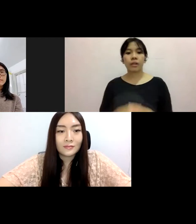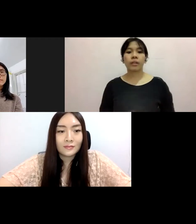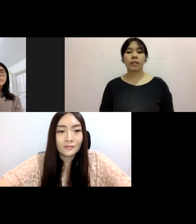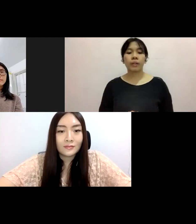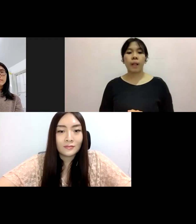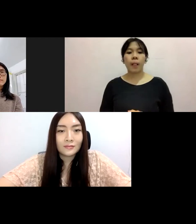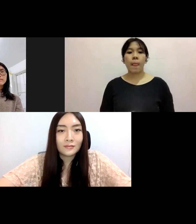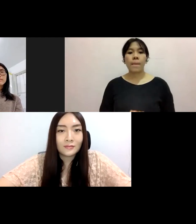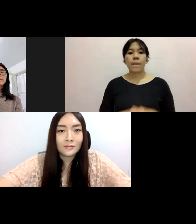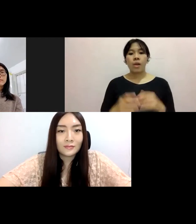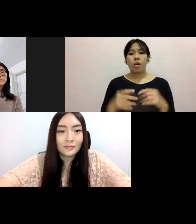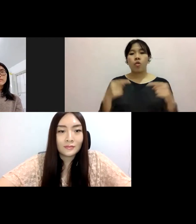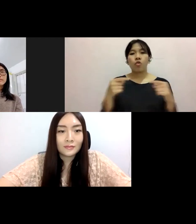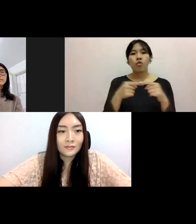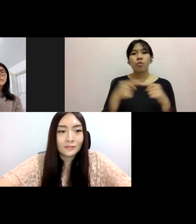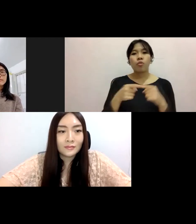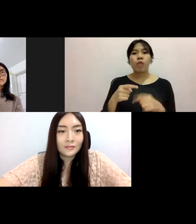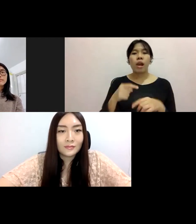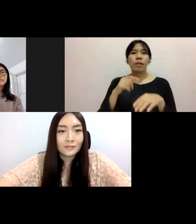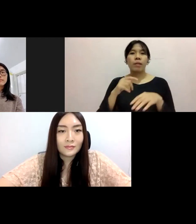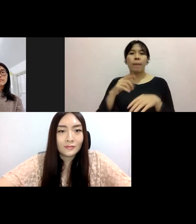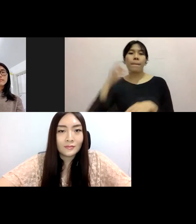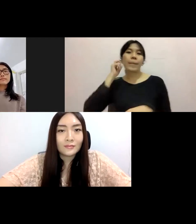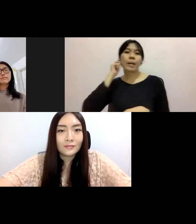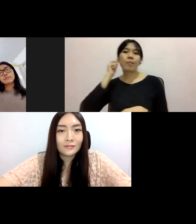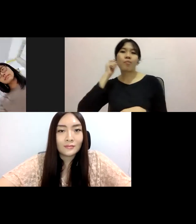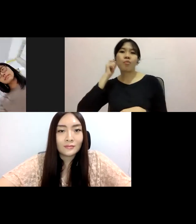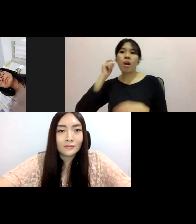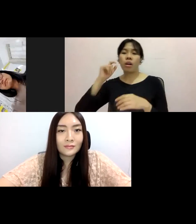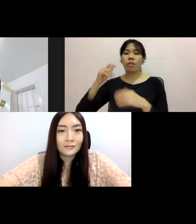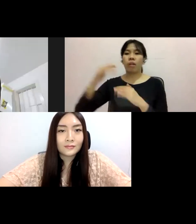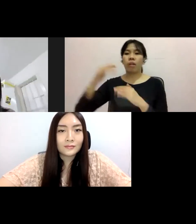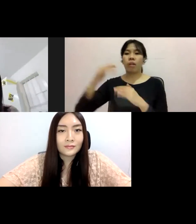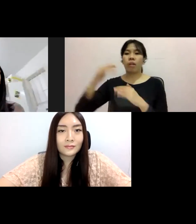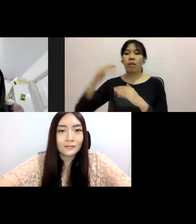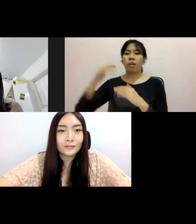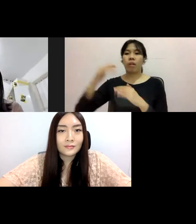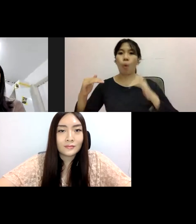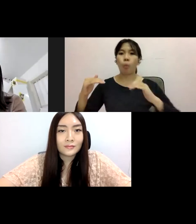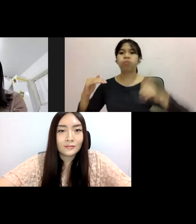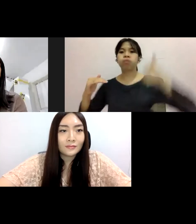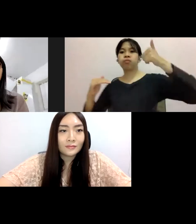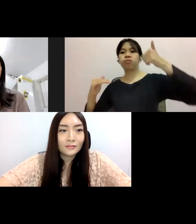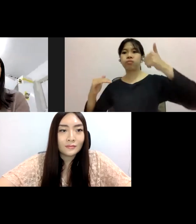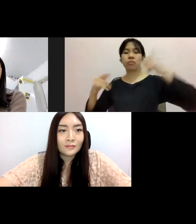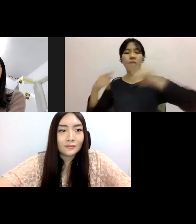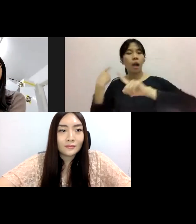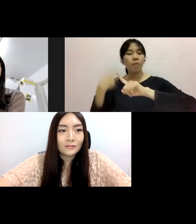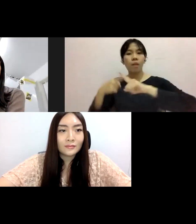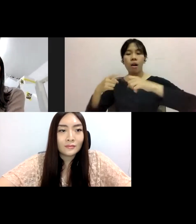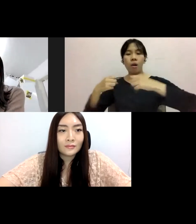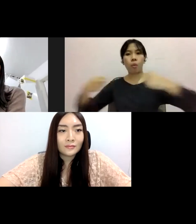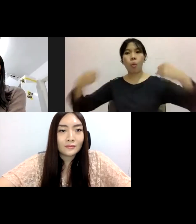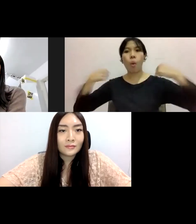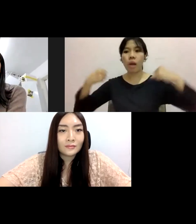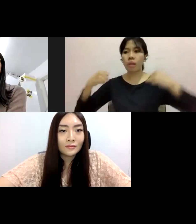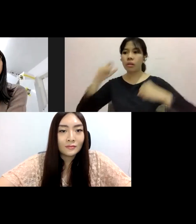know, and that's why I felt like I